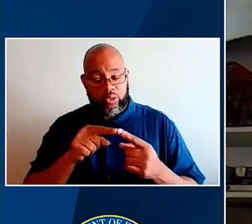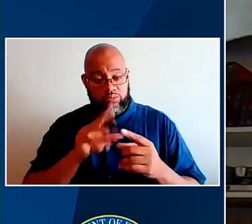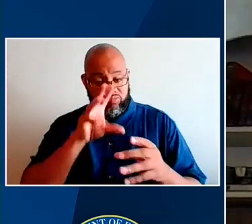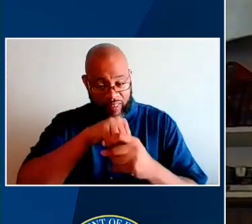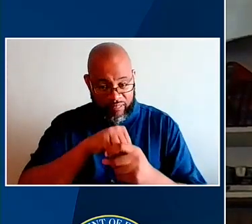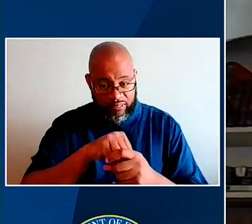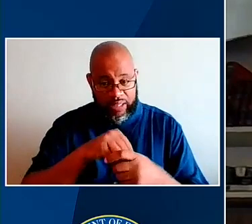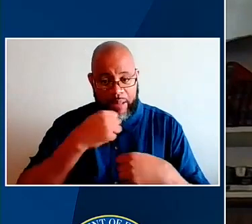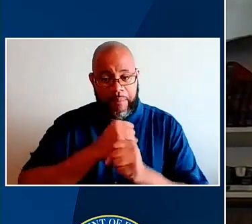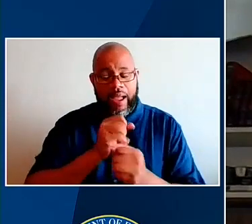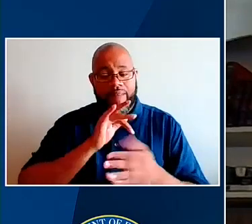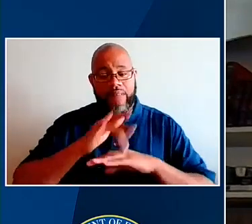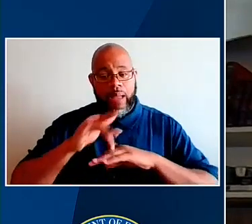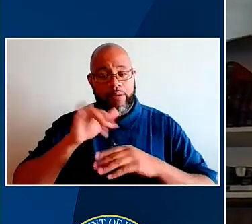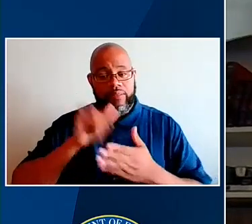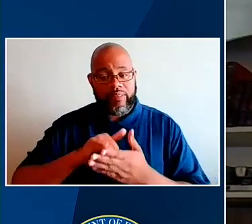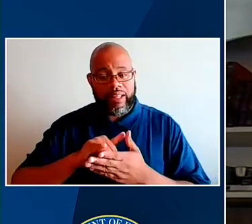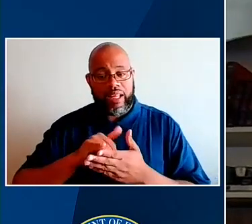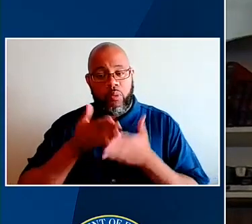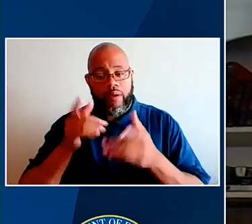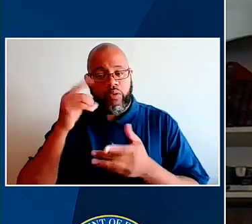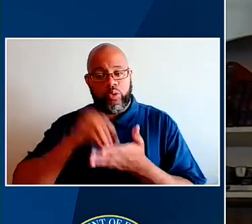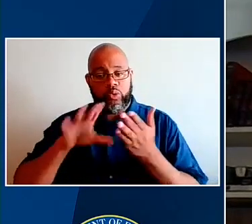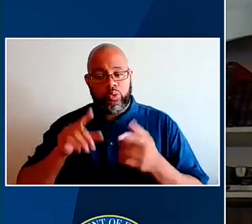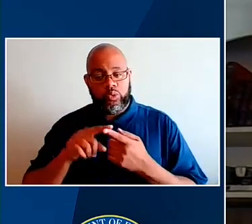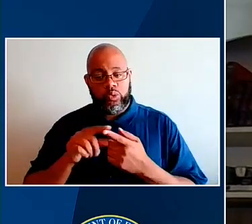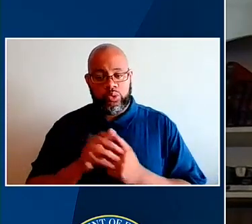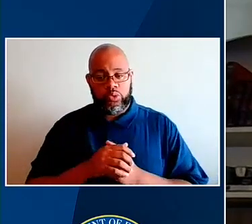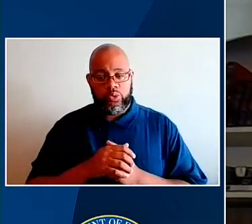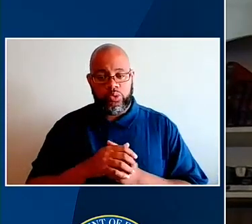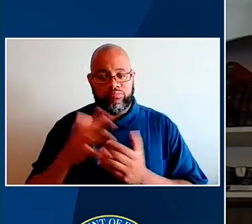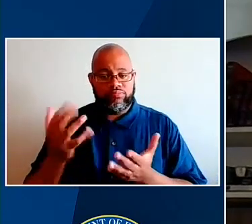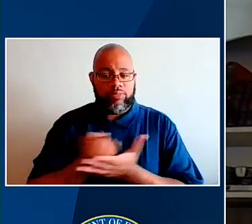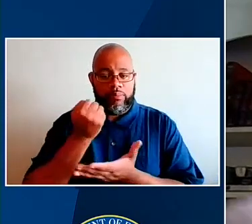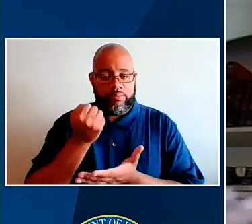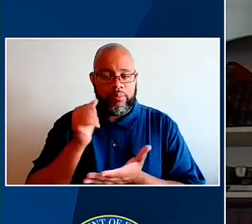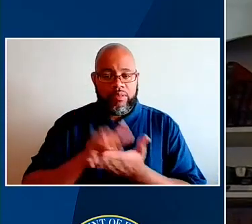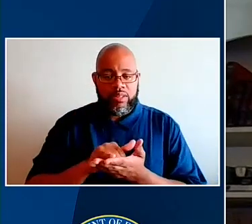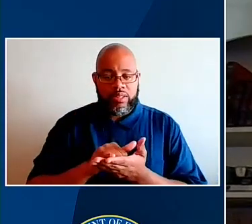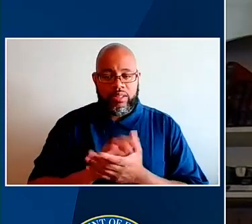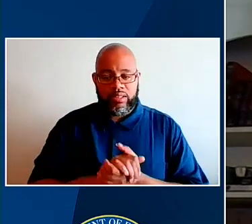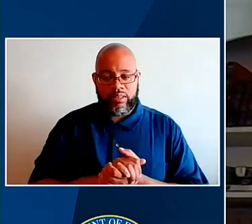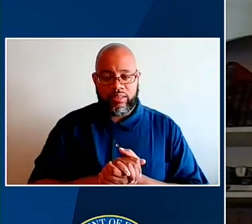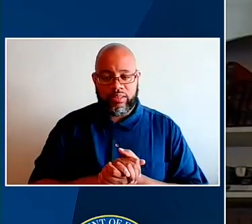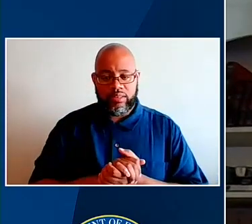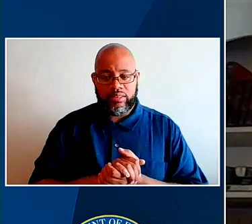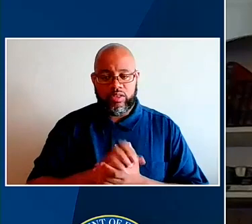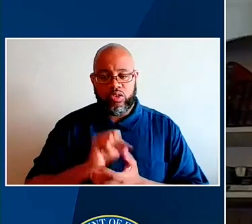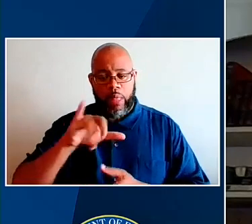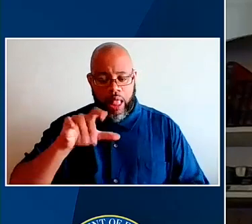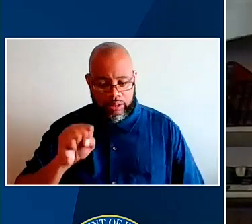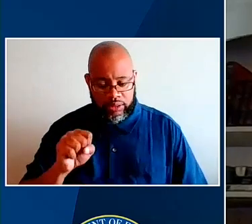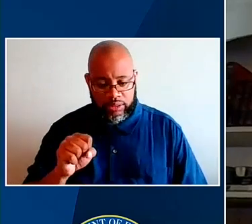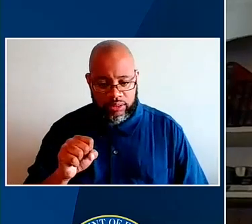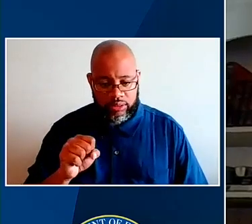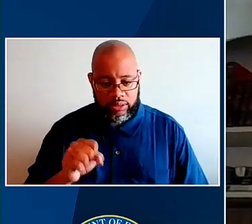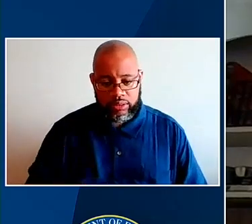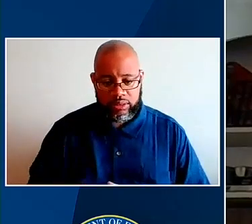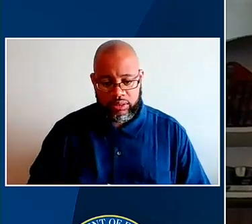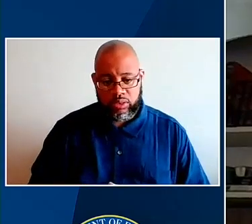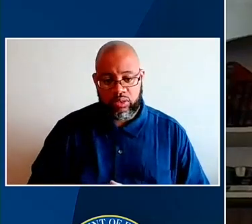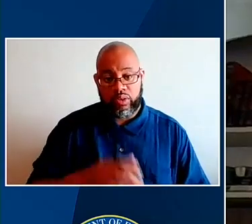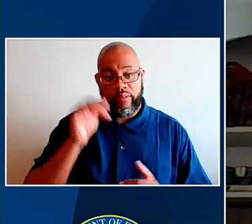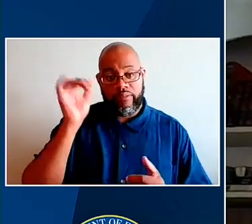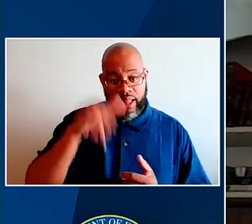make available the means for the student to obtain those supplies, right? Those books and supplies. So what this is